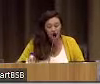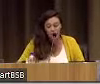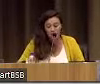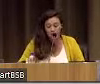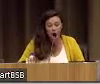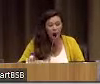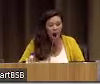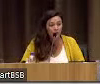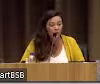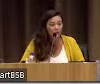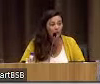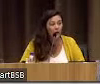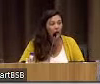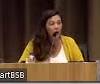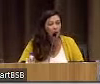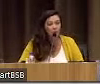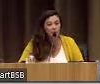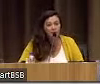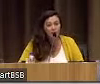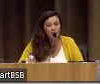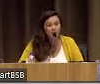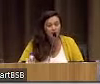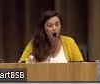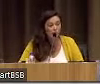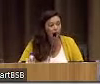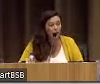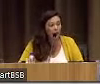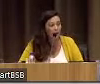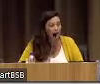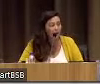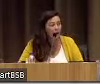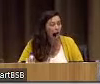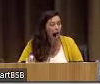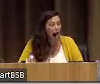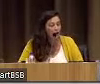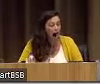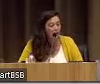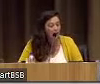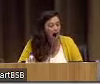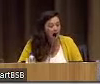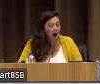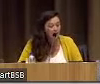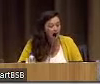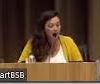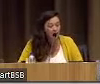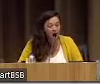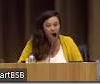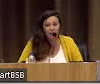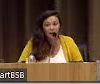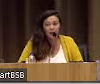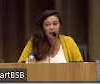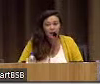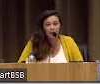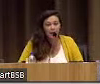making. Ethics and human rights is in the center of our concerns